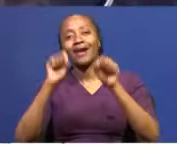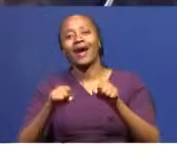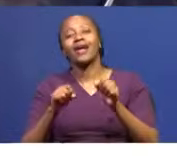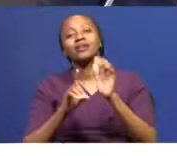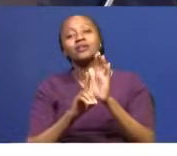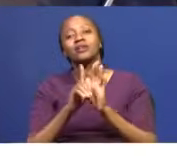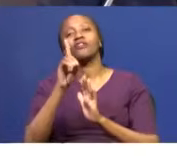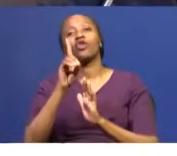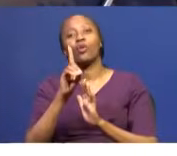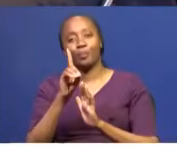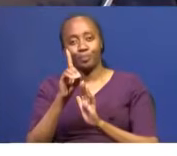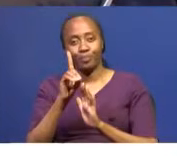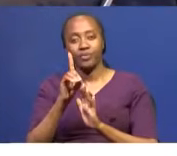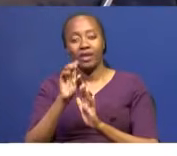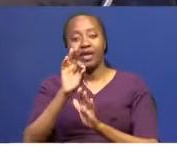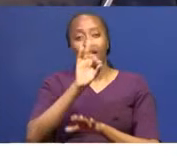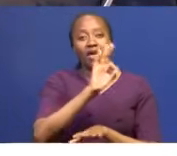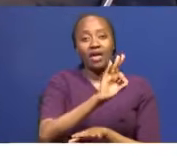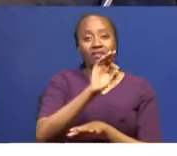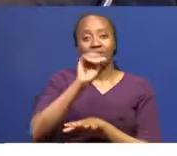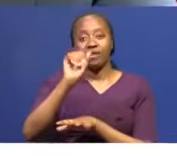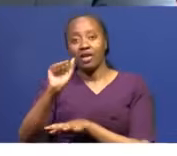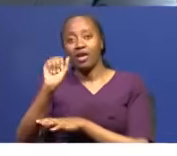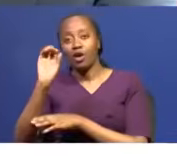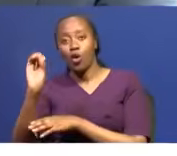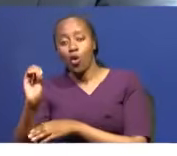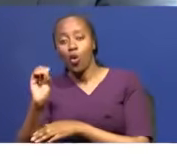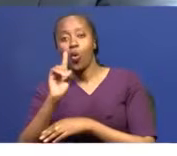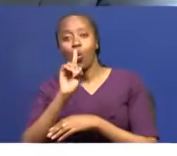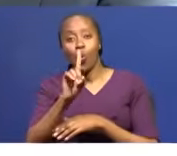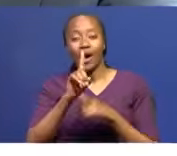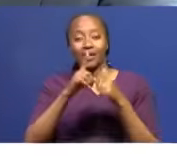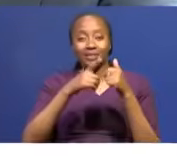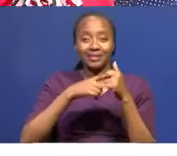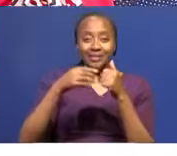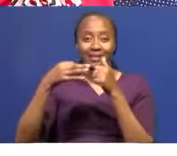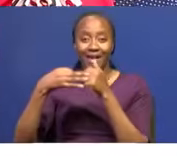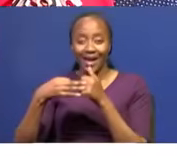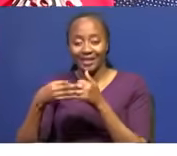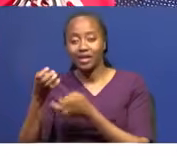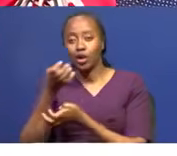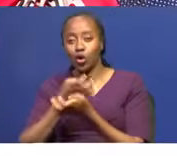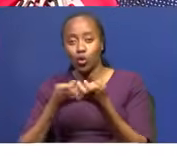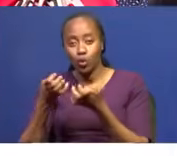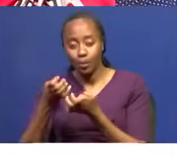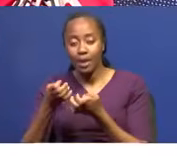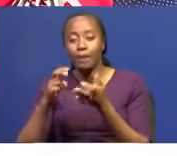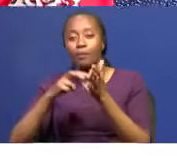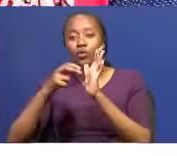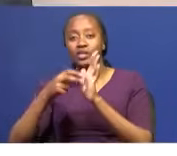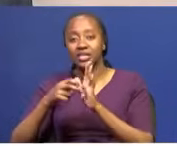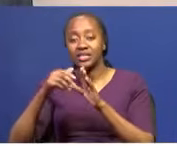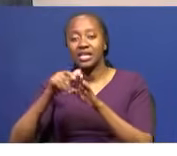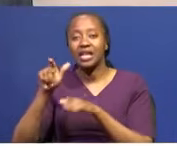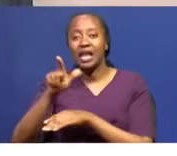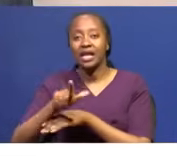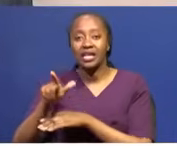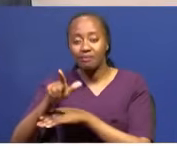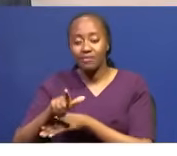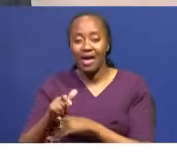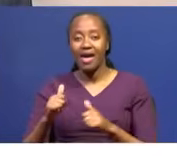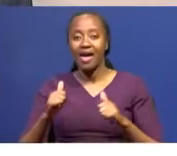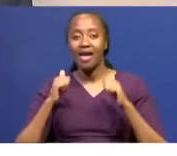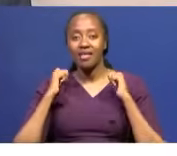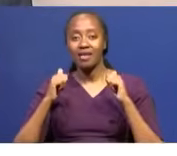developed. FAO has completed a 168 million circular economy project in the counties of Laikipia and Nyamira,